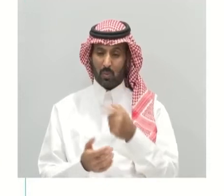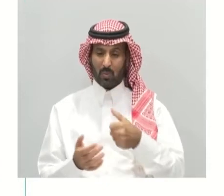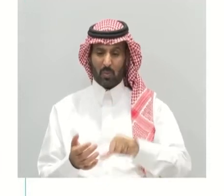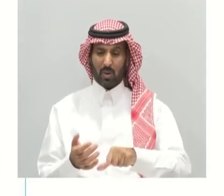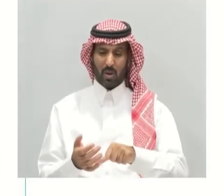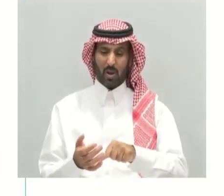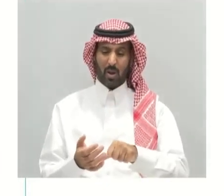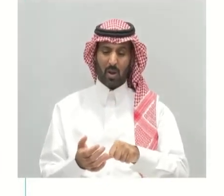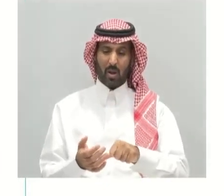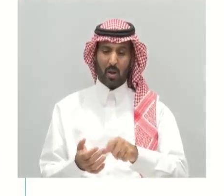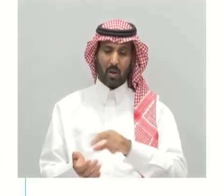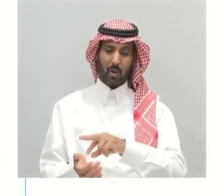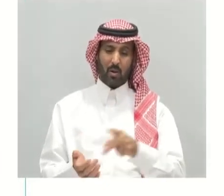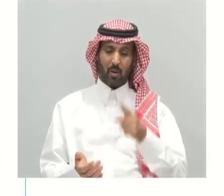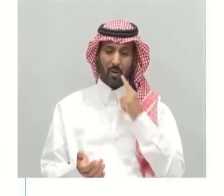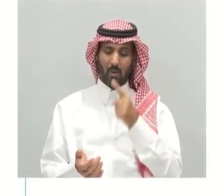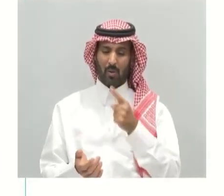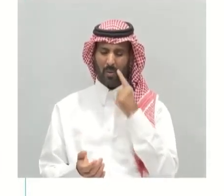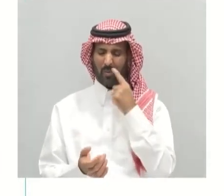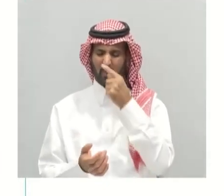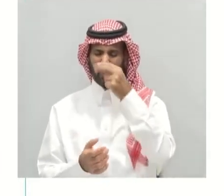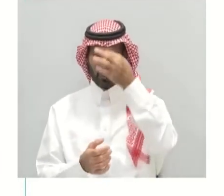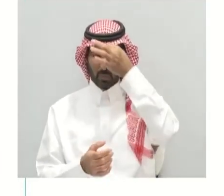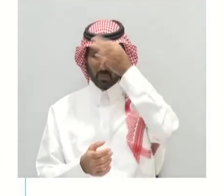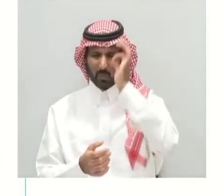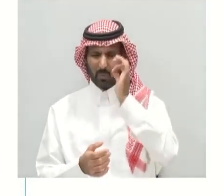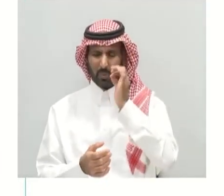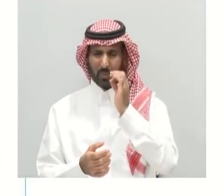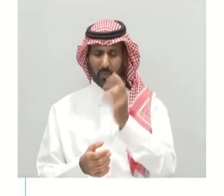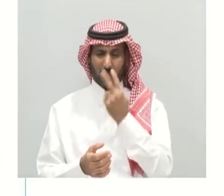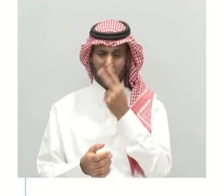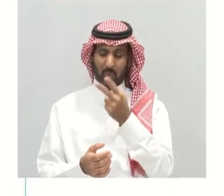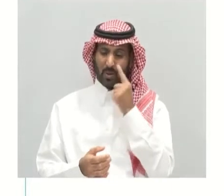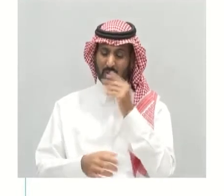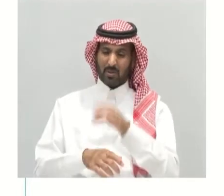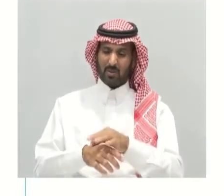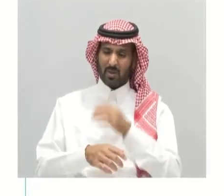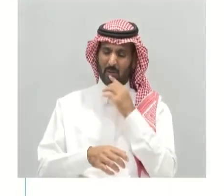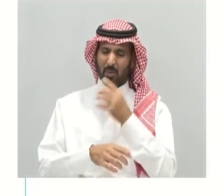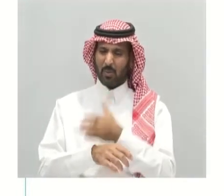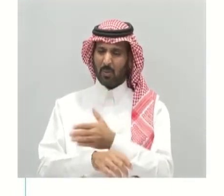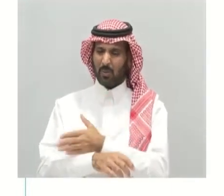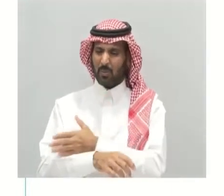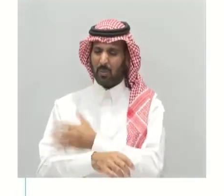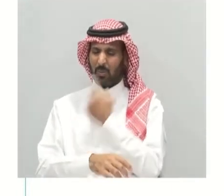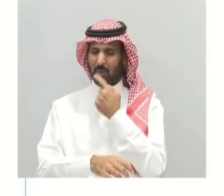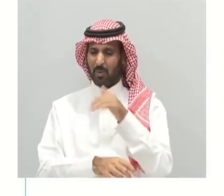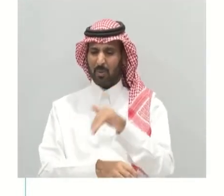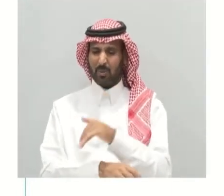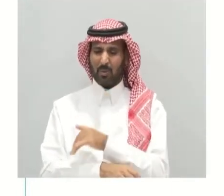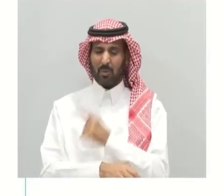game, or whether we getting sick, or we see people who we love getting sick as